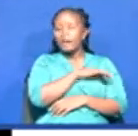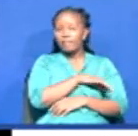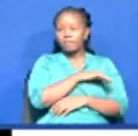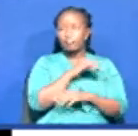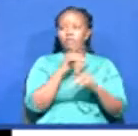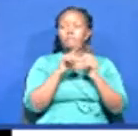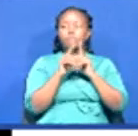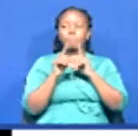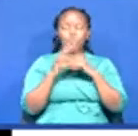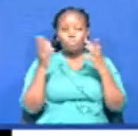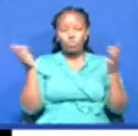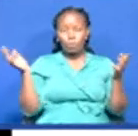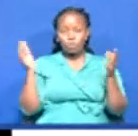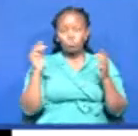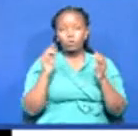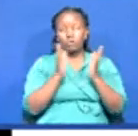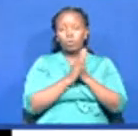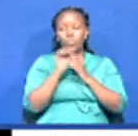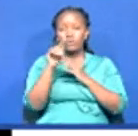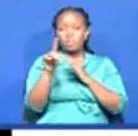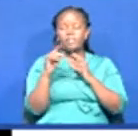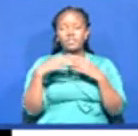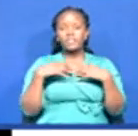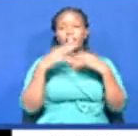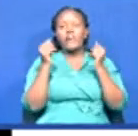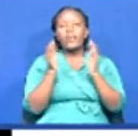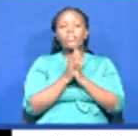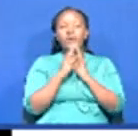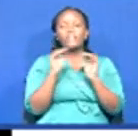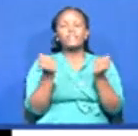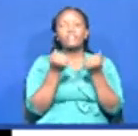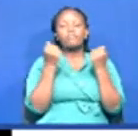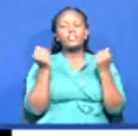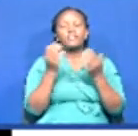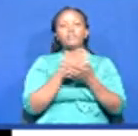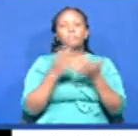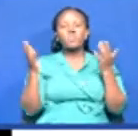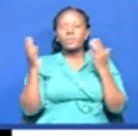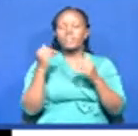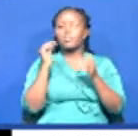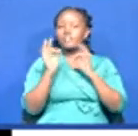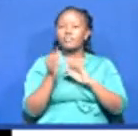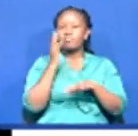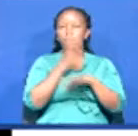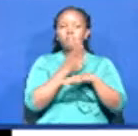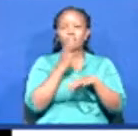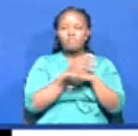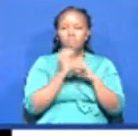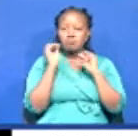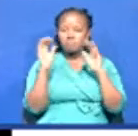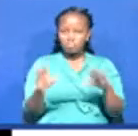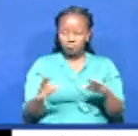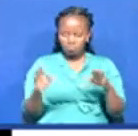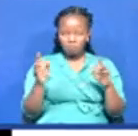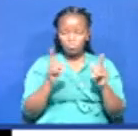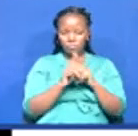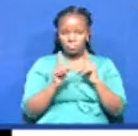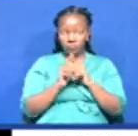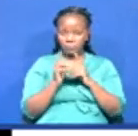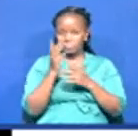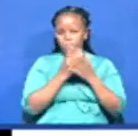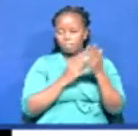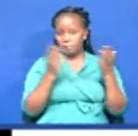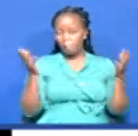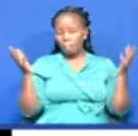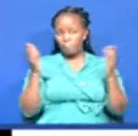that issue about health and safety, if products are not counterfeit, if products are not, if they are not counterfeit or they are